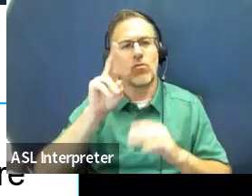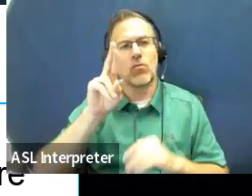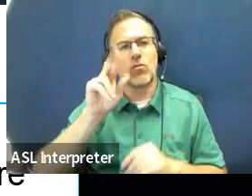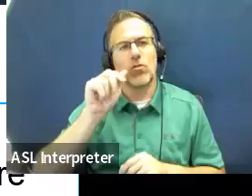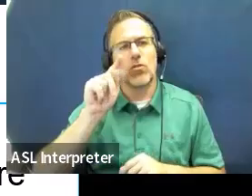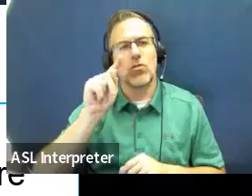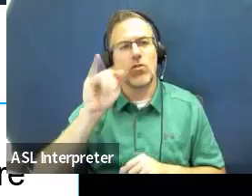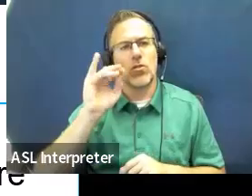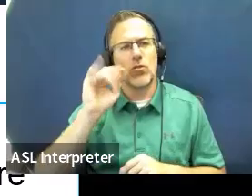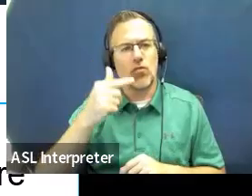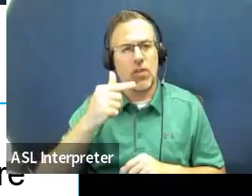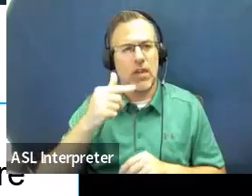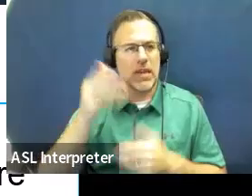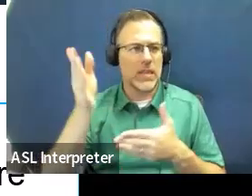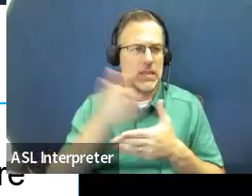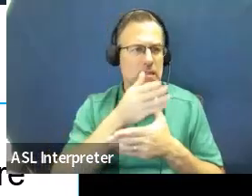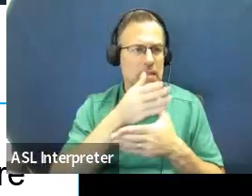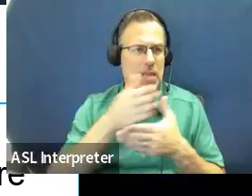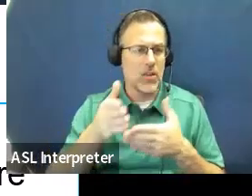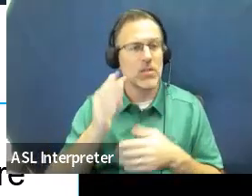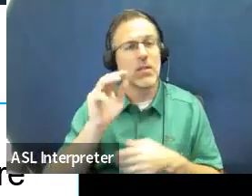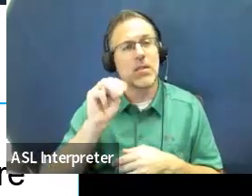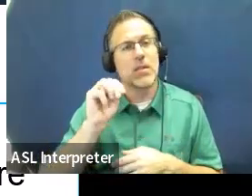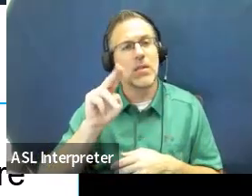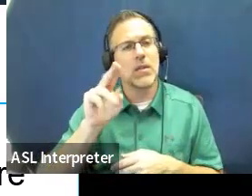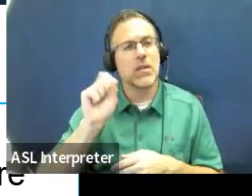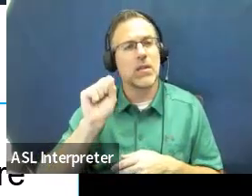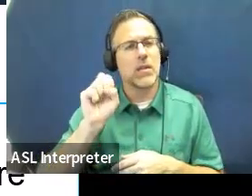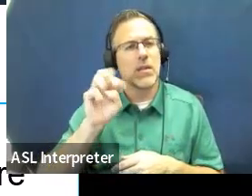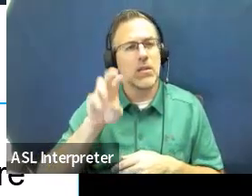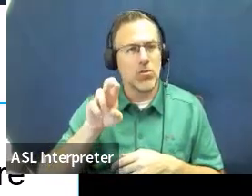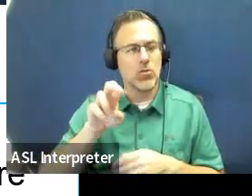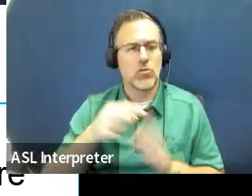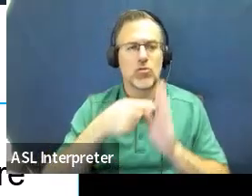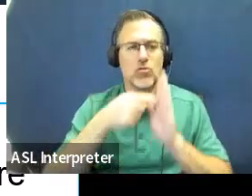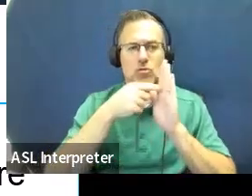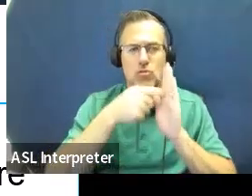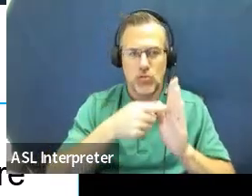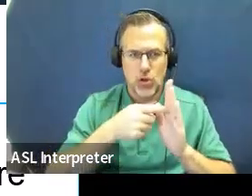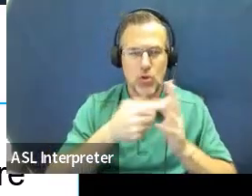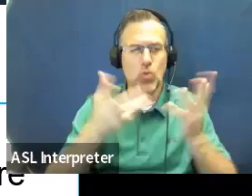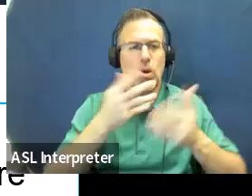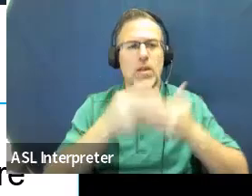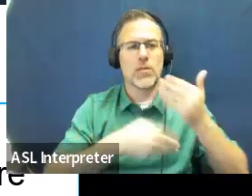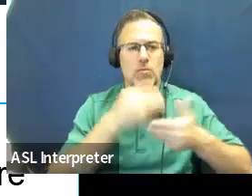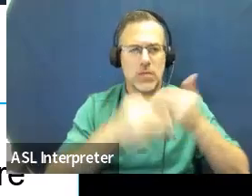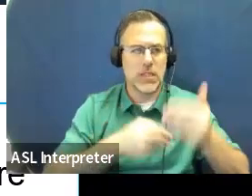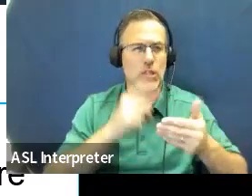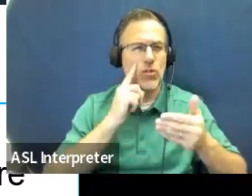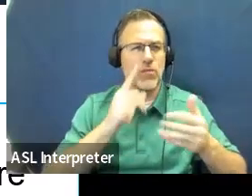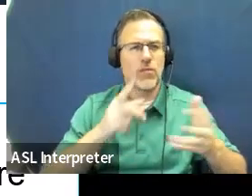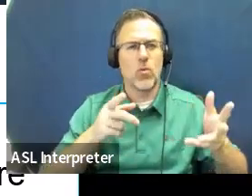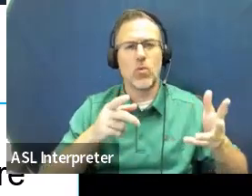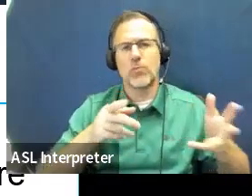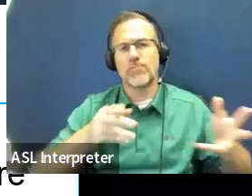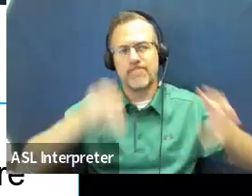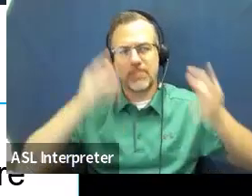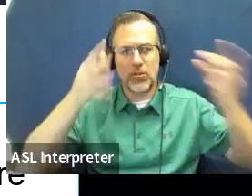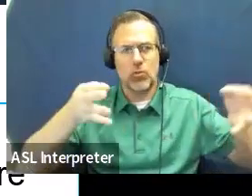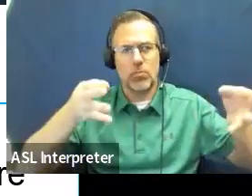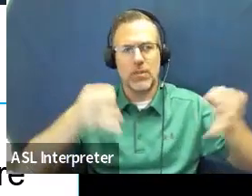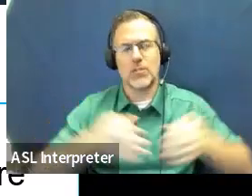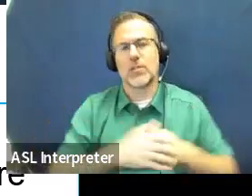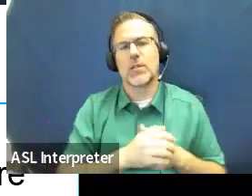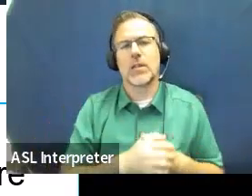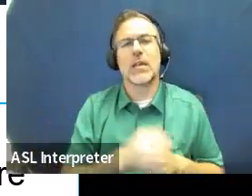it specifies procedures for determination for the disability categories. And there are a